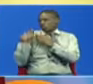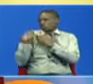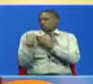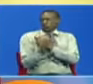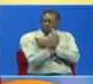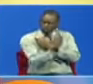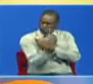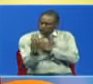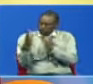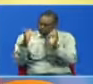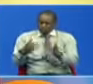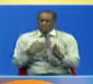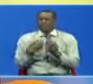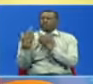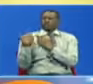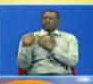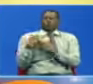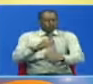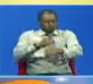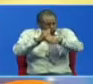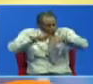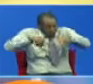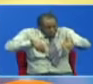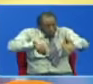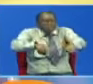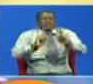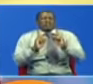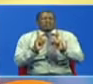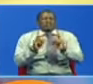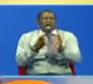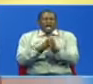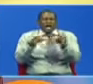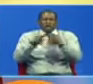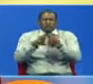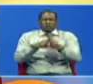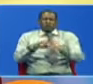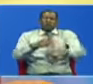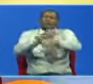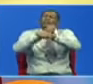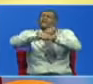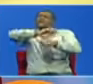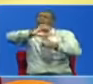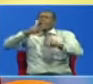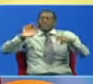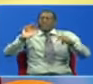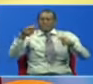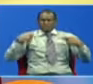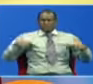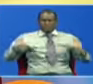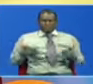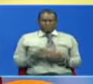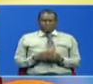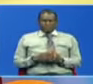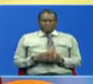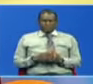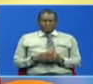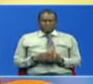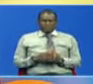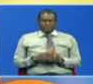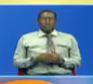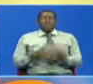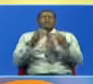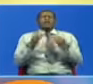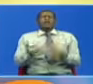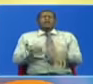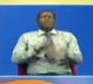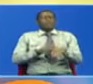one of us to protect ourselves and to protect others, other Kenyans. So when we begin